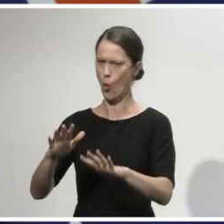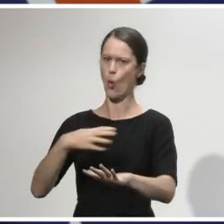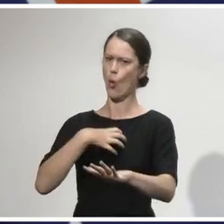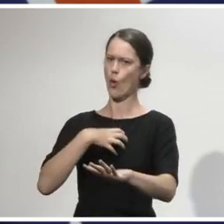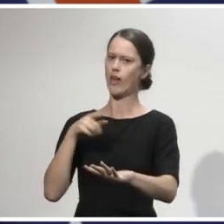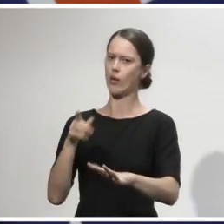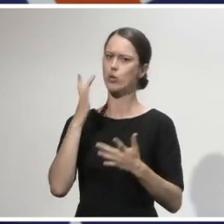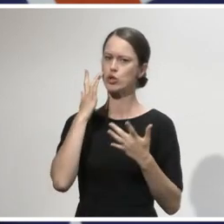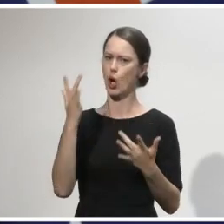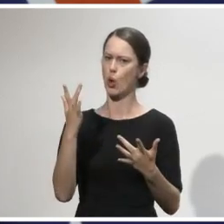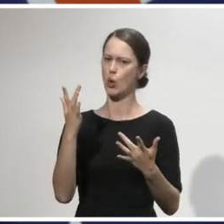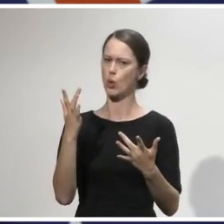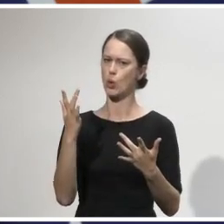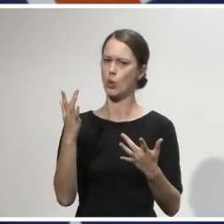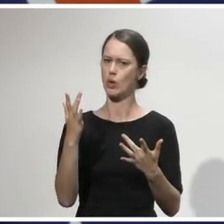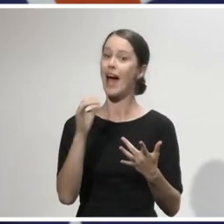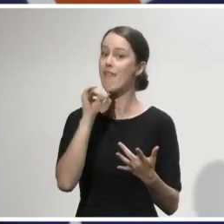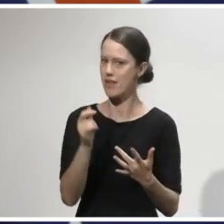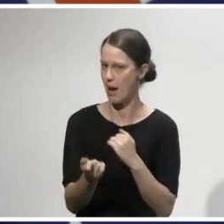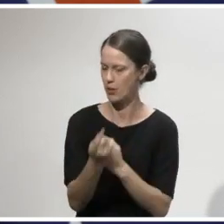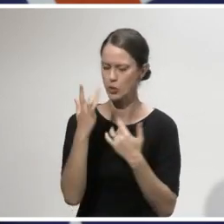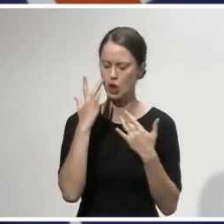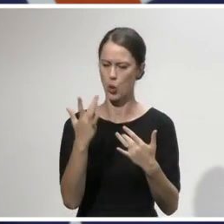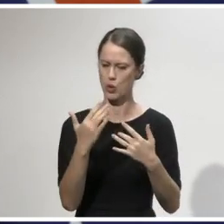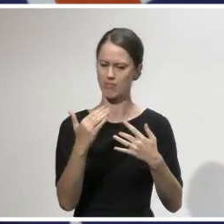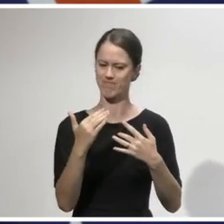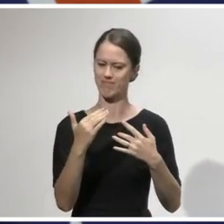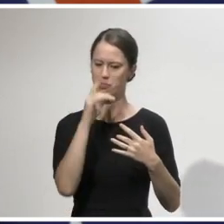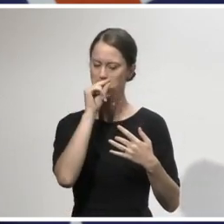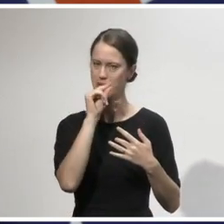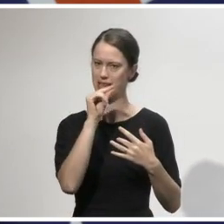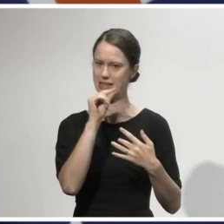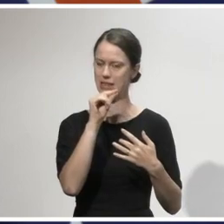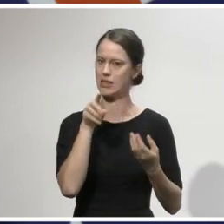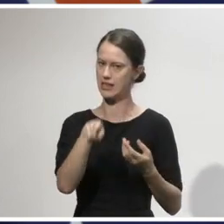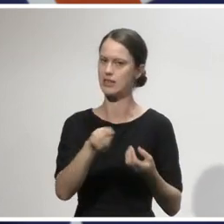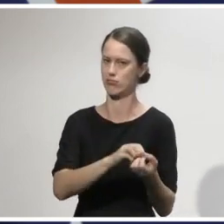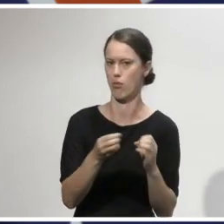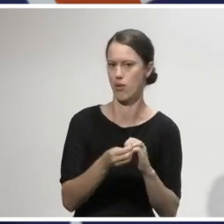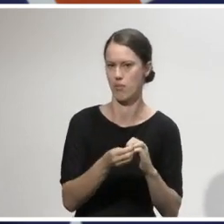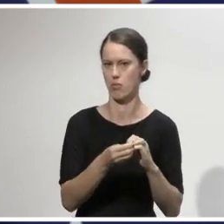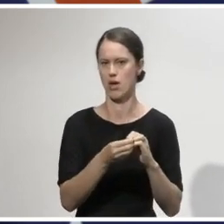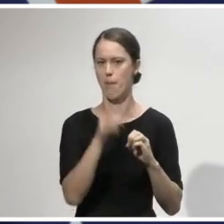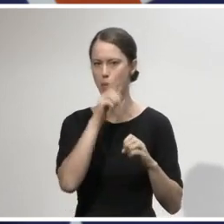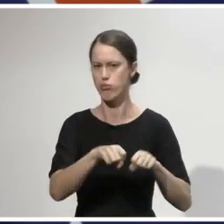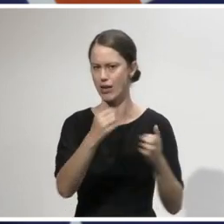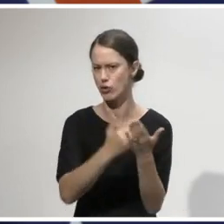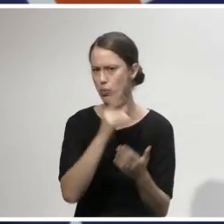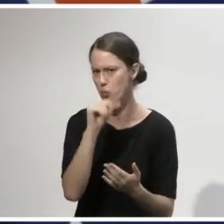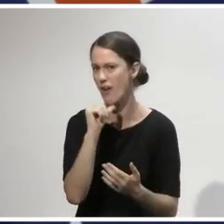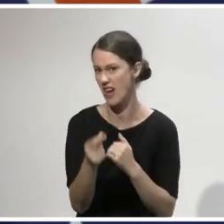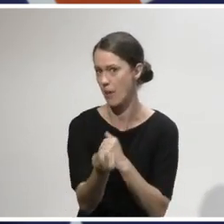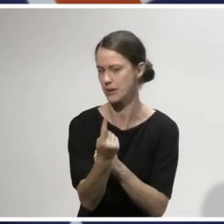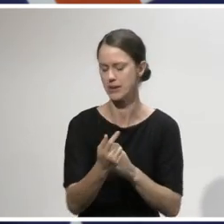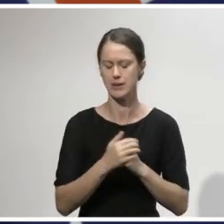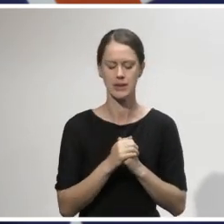that our current restrictions perhaps are not actually being followed, and we need to